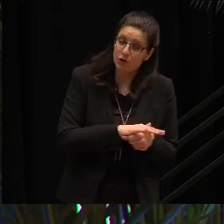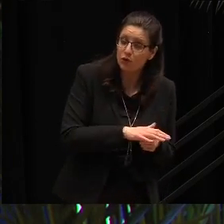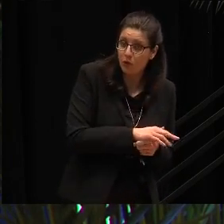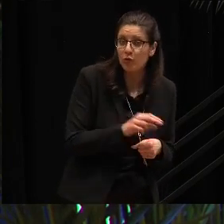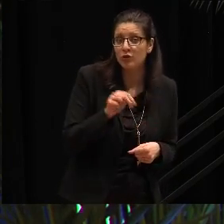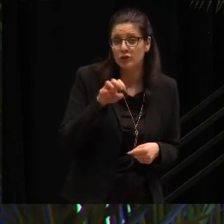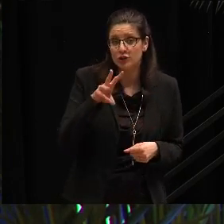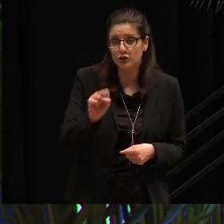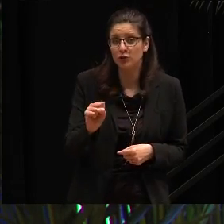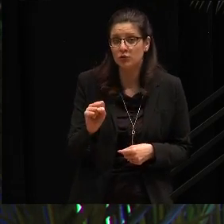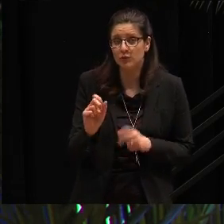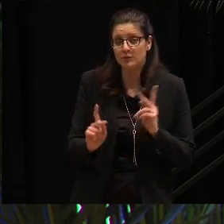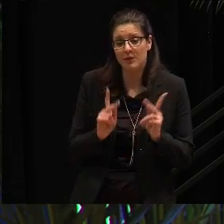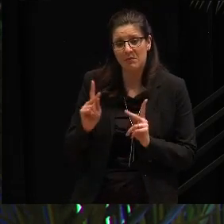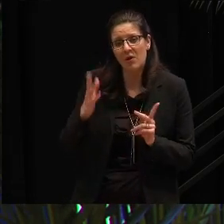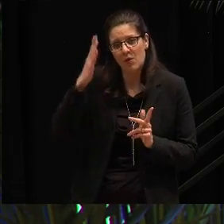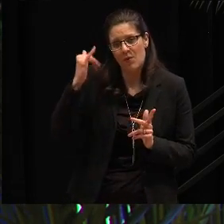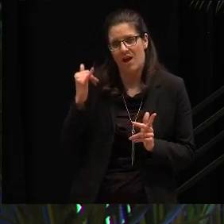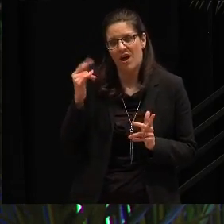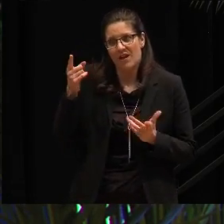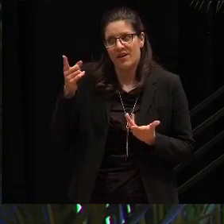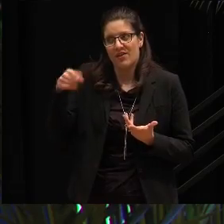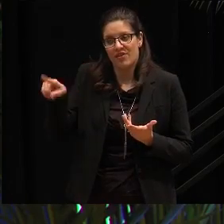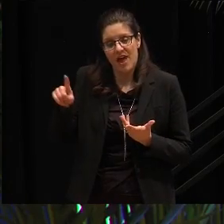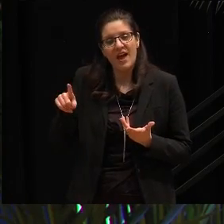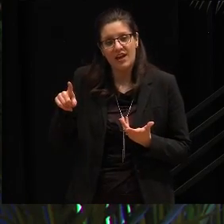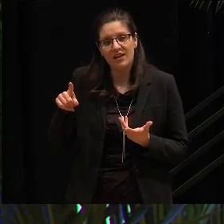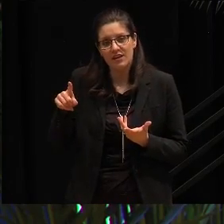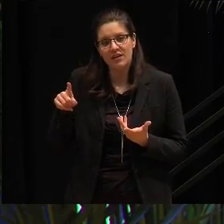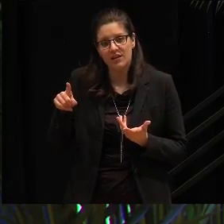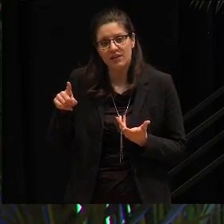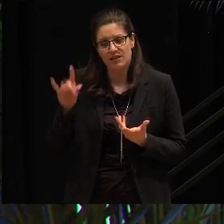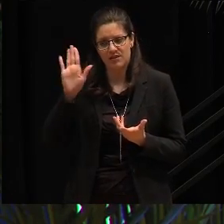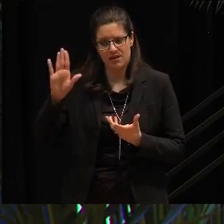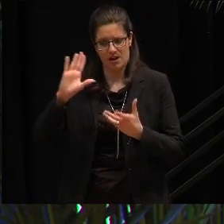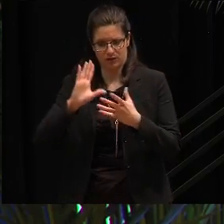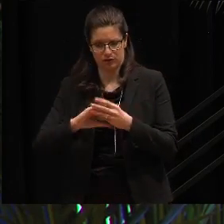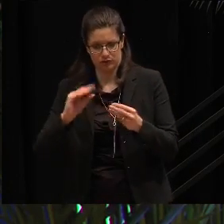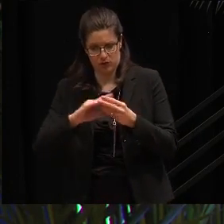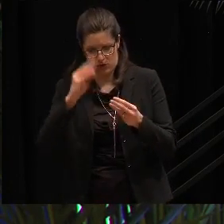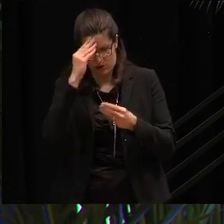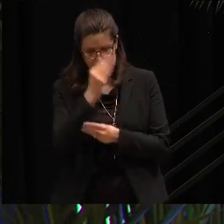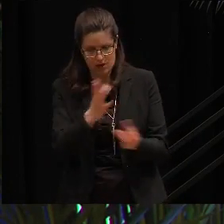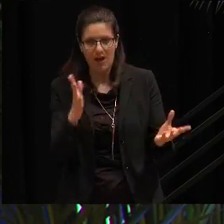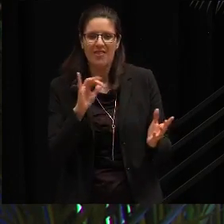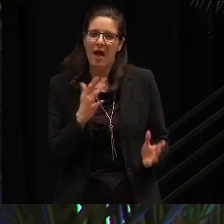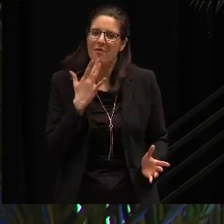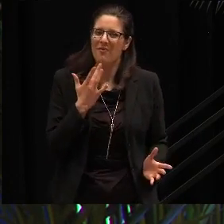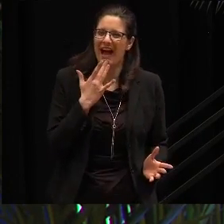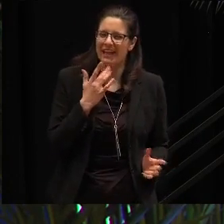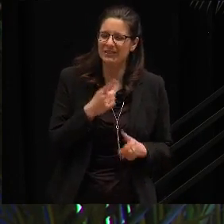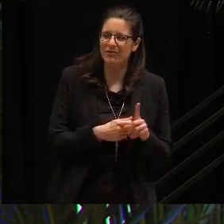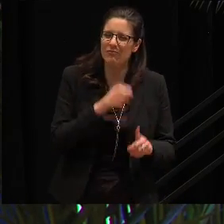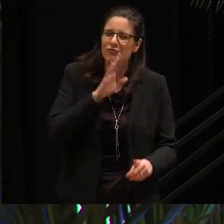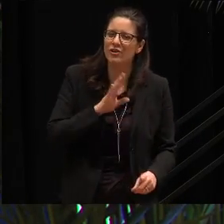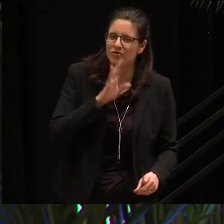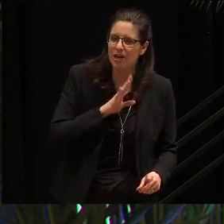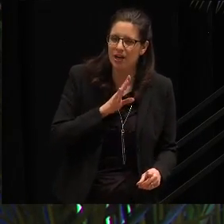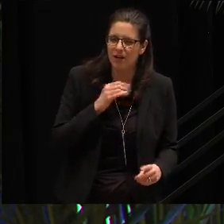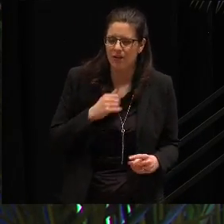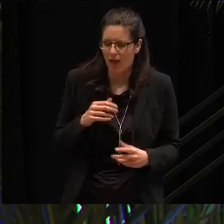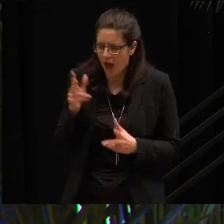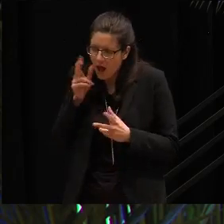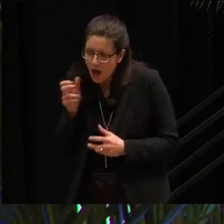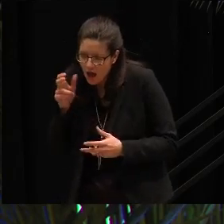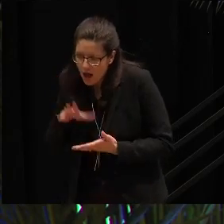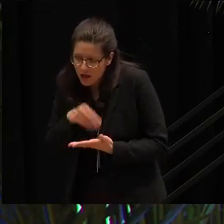news folks, because they will. The story they're telling, the bias that comes through is the frustration that they feel when